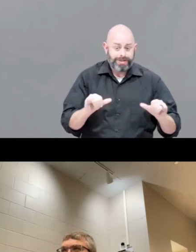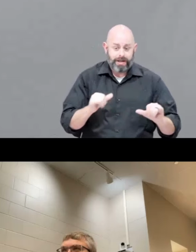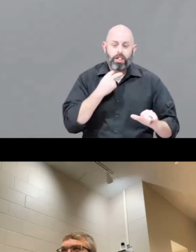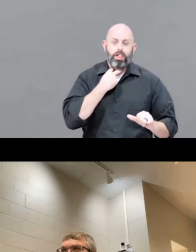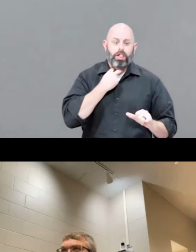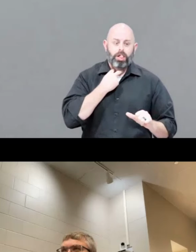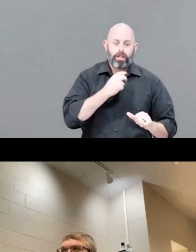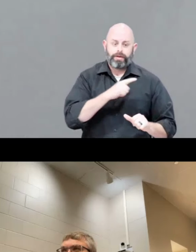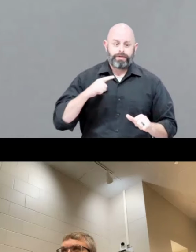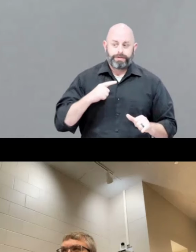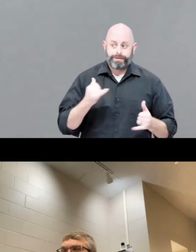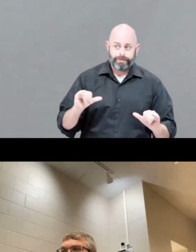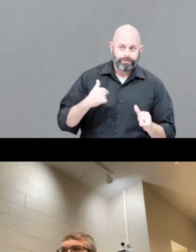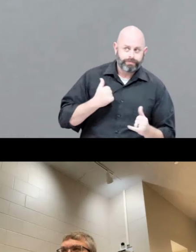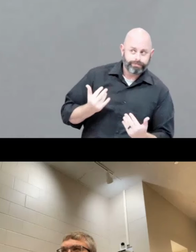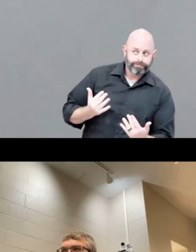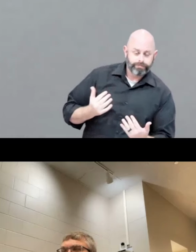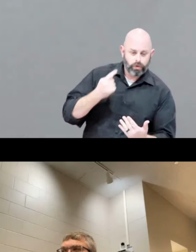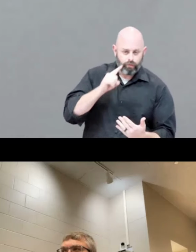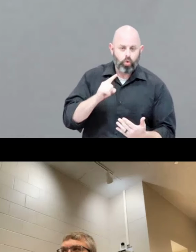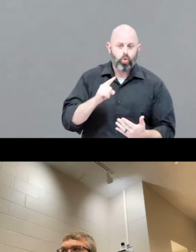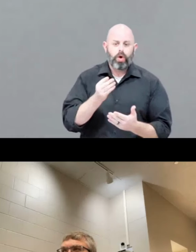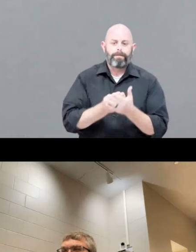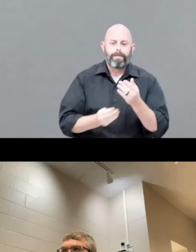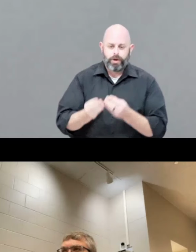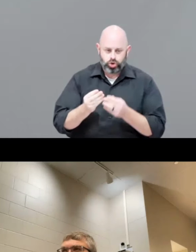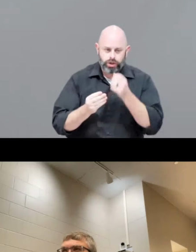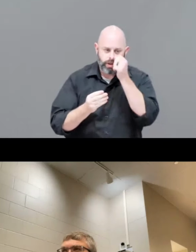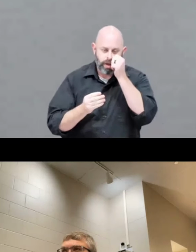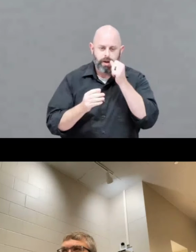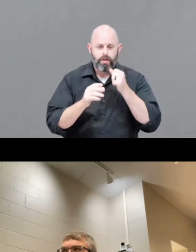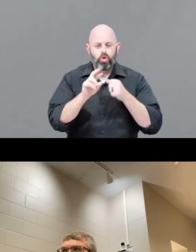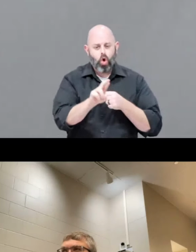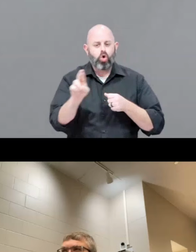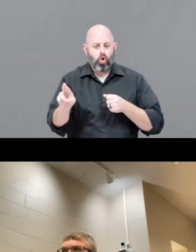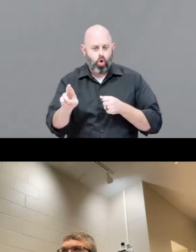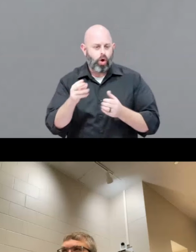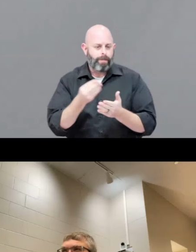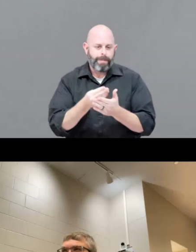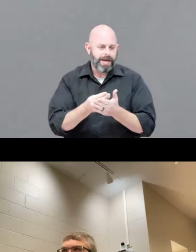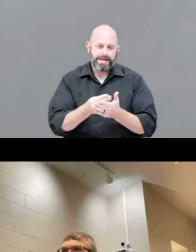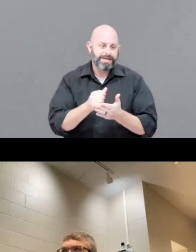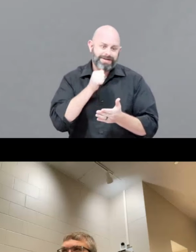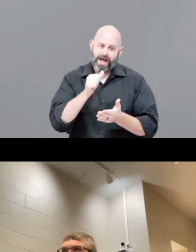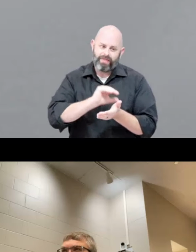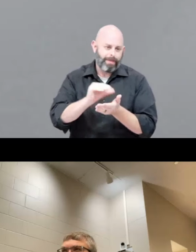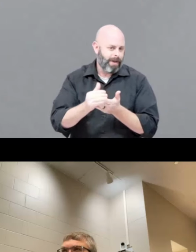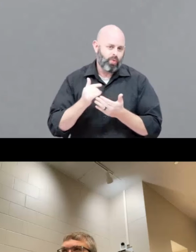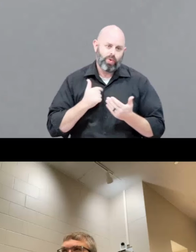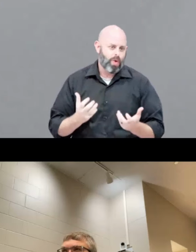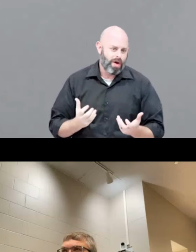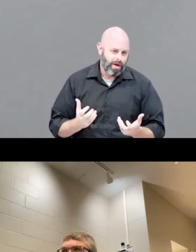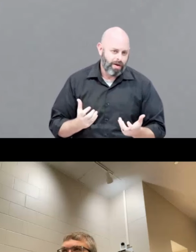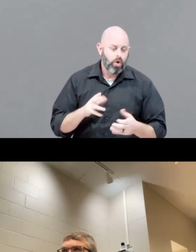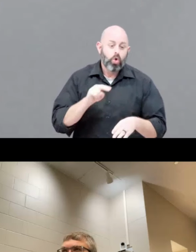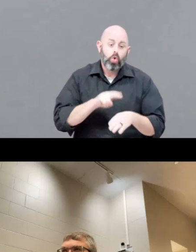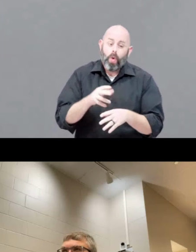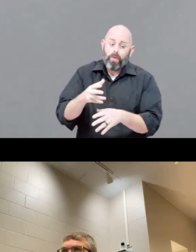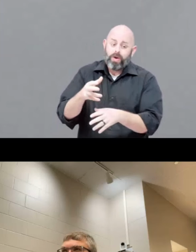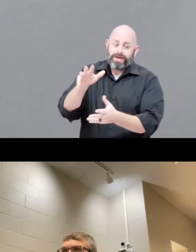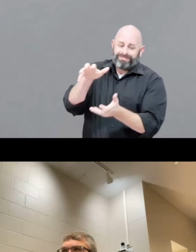we do have to wait for that budget, and the R&R money isn't the amount that we were hoping. We usually get